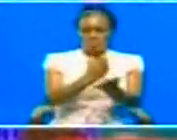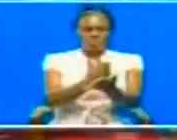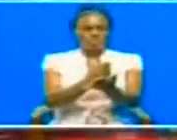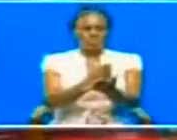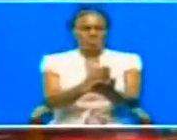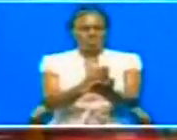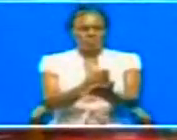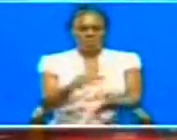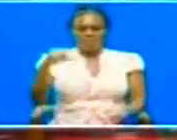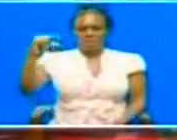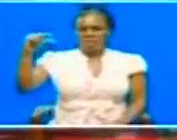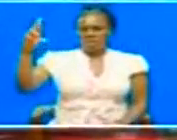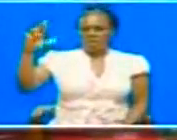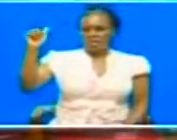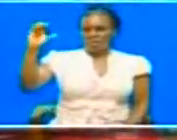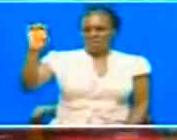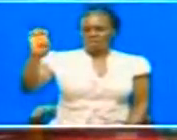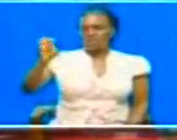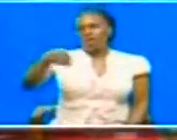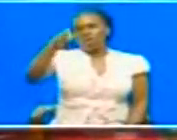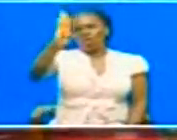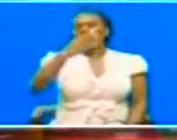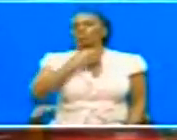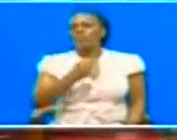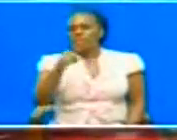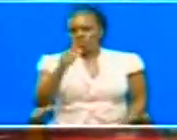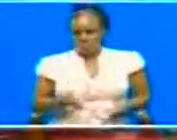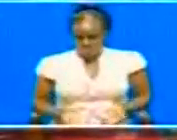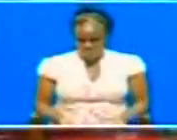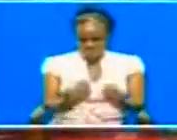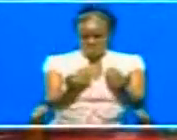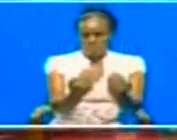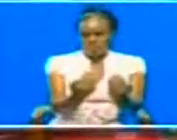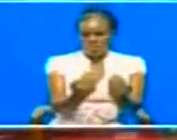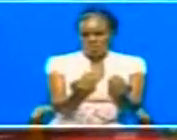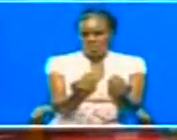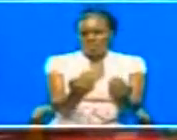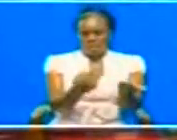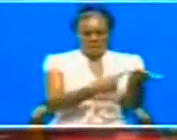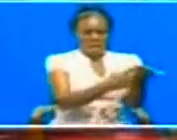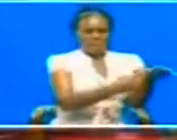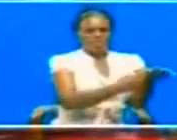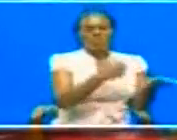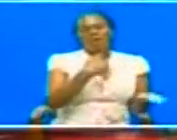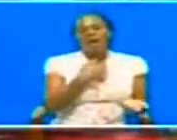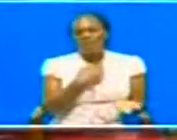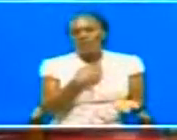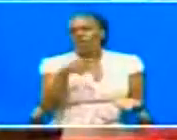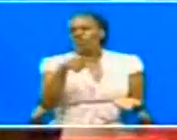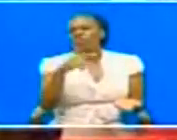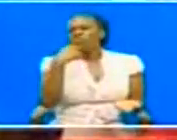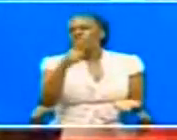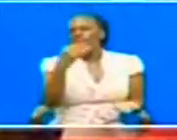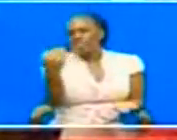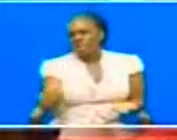amazing women. Gracie, if God willing, you have a child a few years from now who has albinism, what are you going to tell